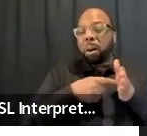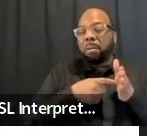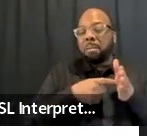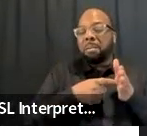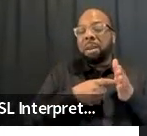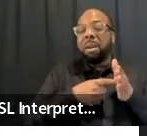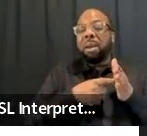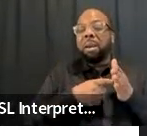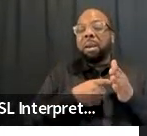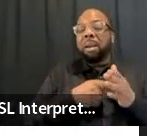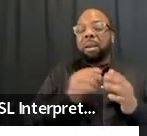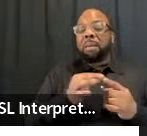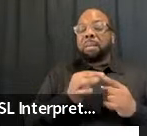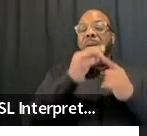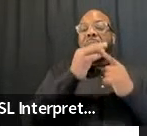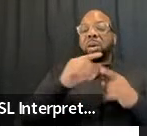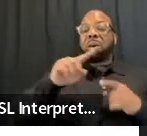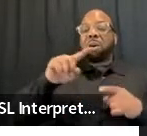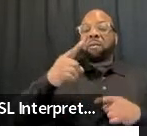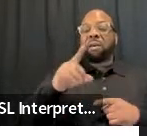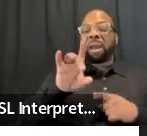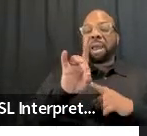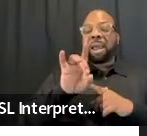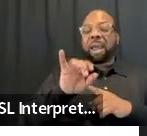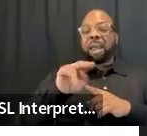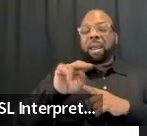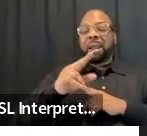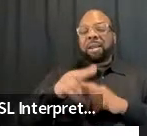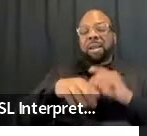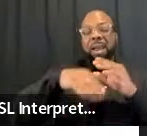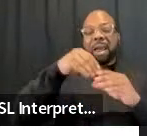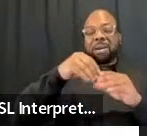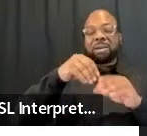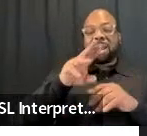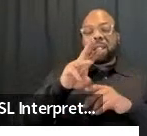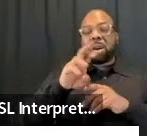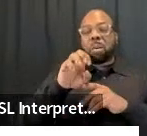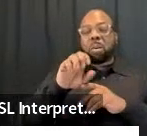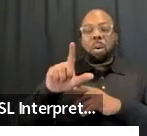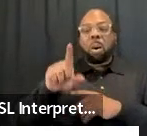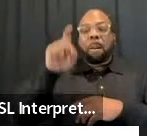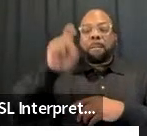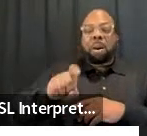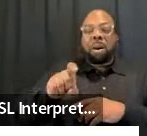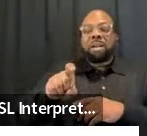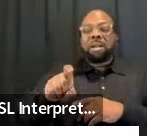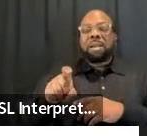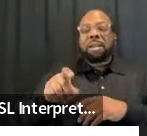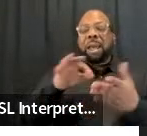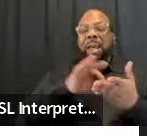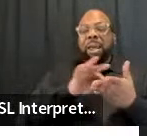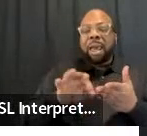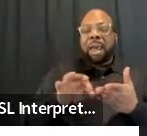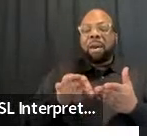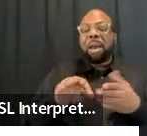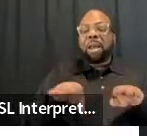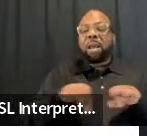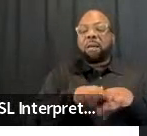In particular, the first 8 inches of any exterior wall must count as floor area, just like they would in a normal building.